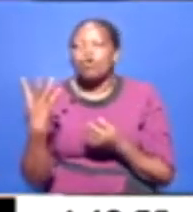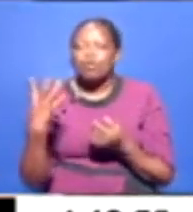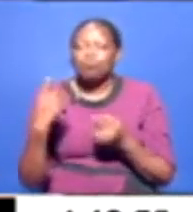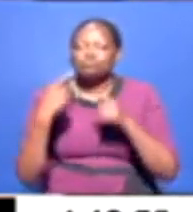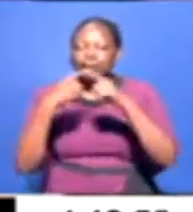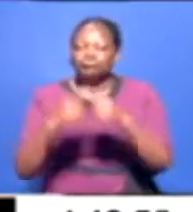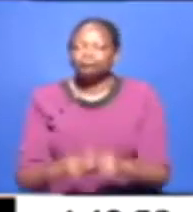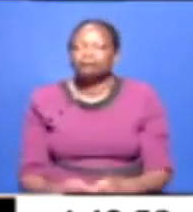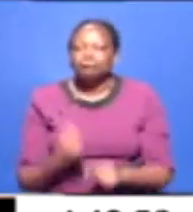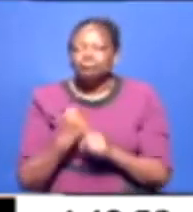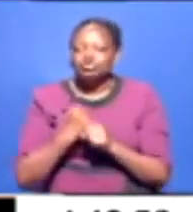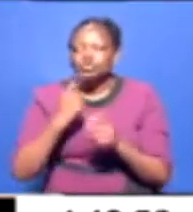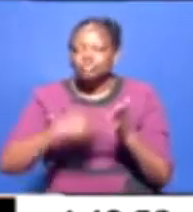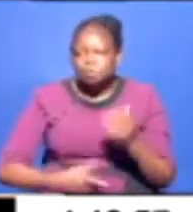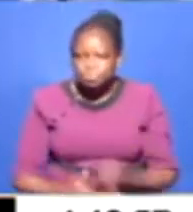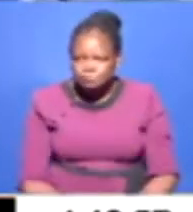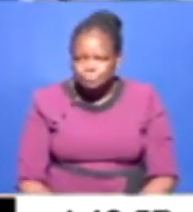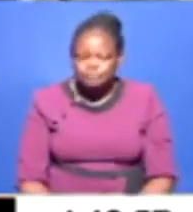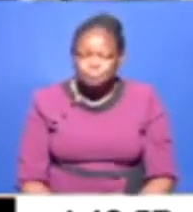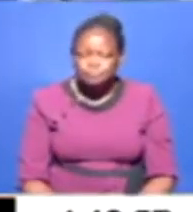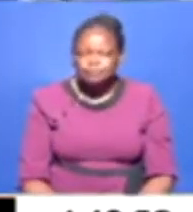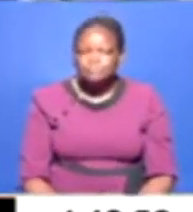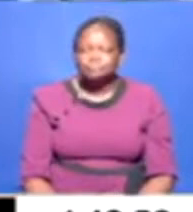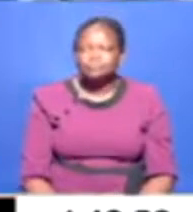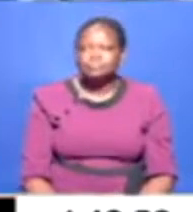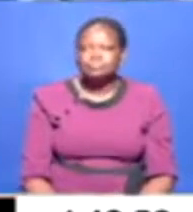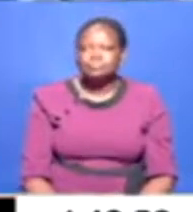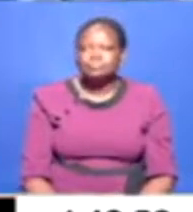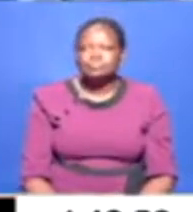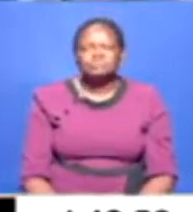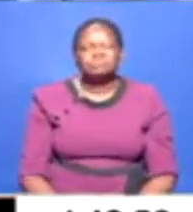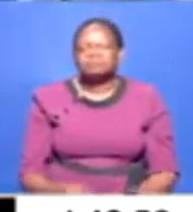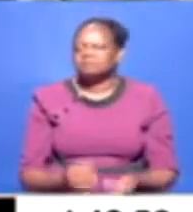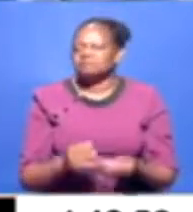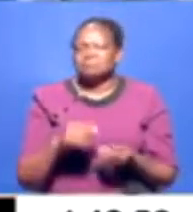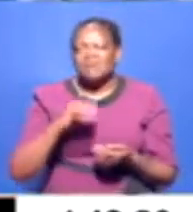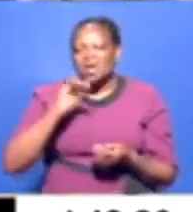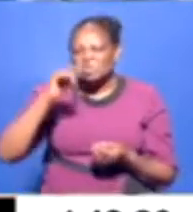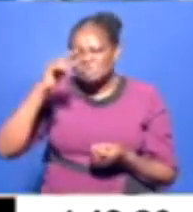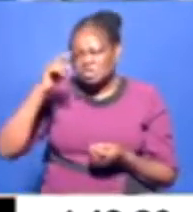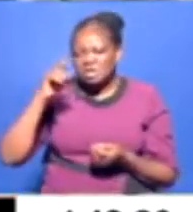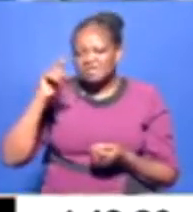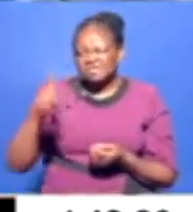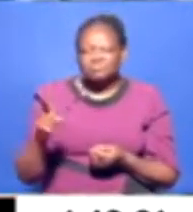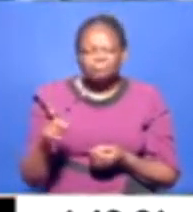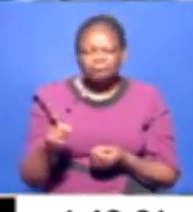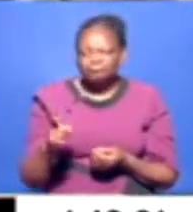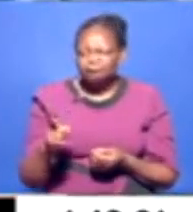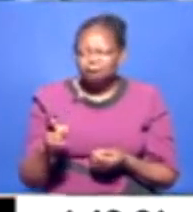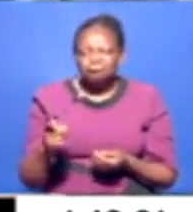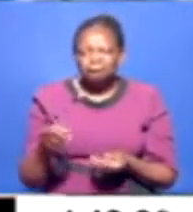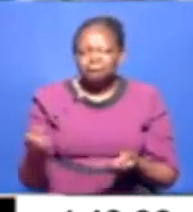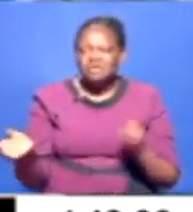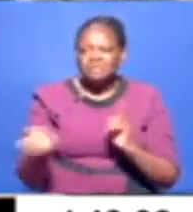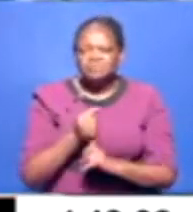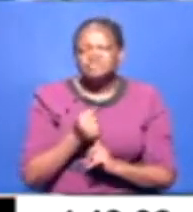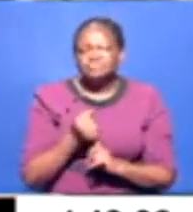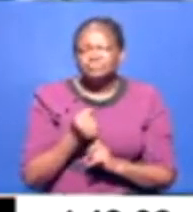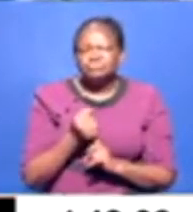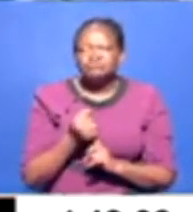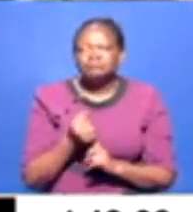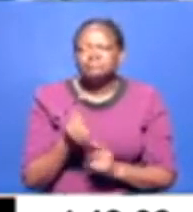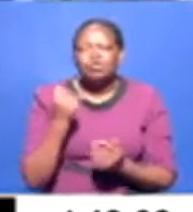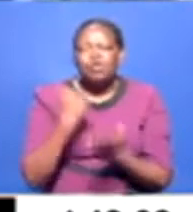none of the 47 county executives were meeting auditing standards, but 6% of county assemblies were keeping their